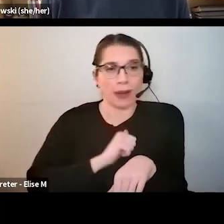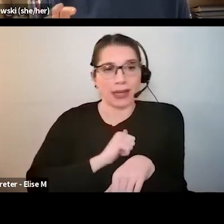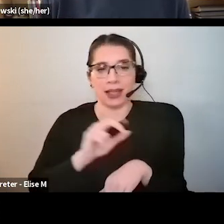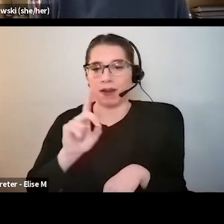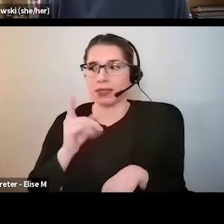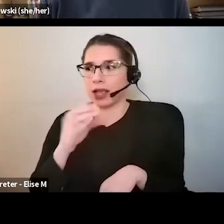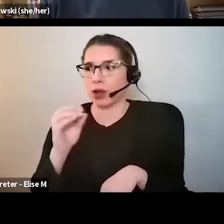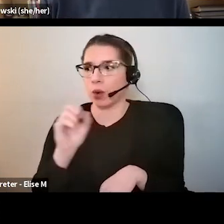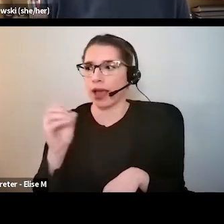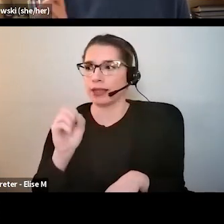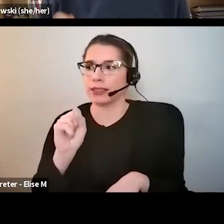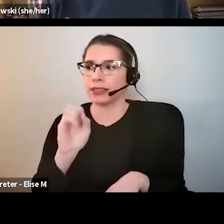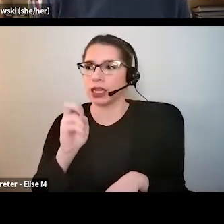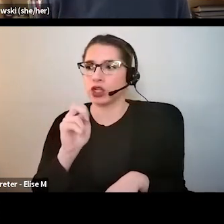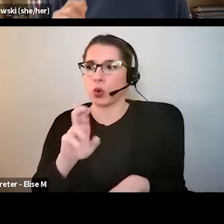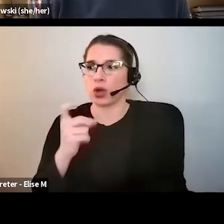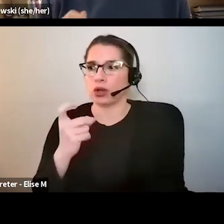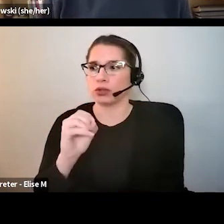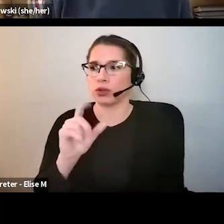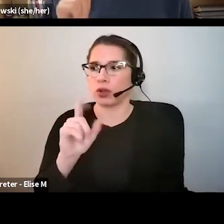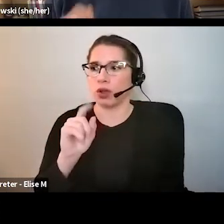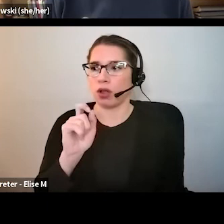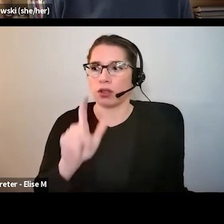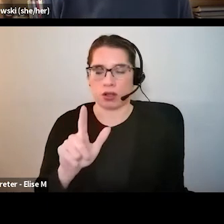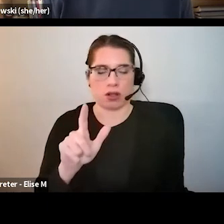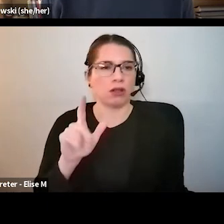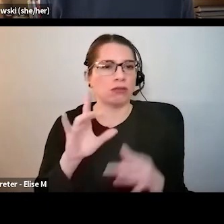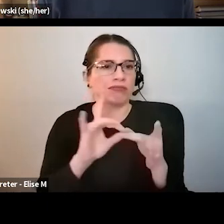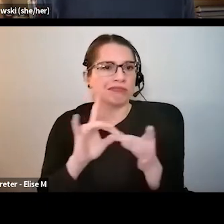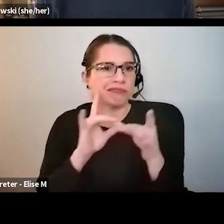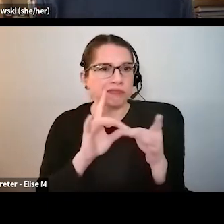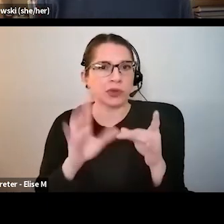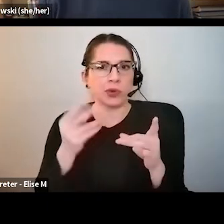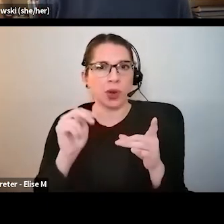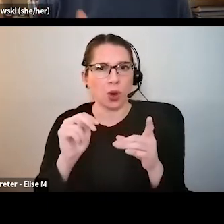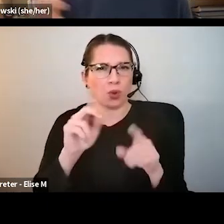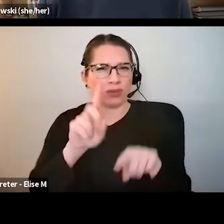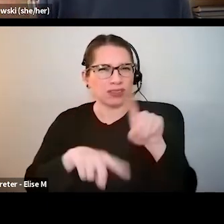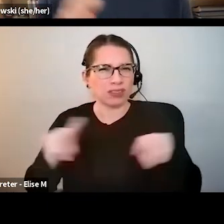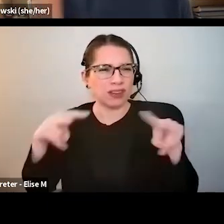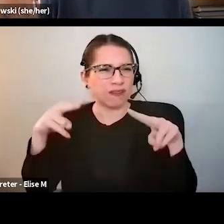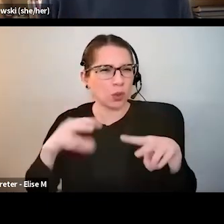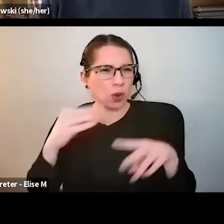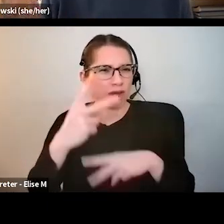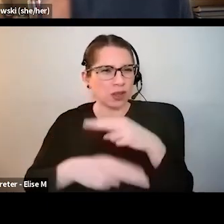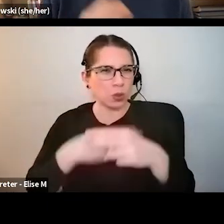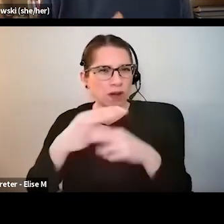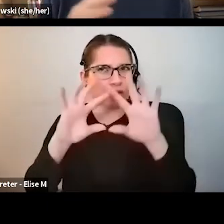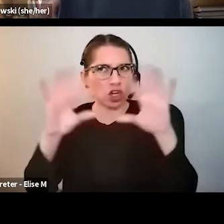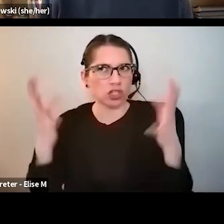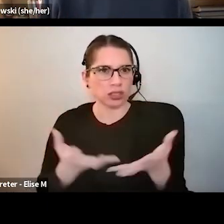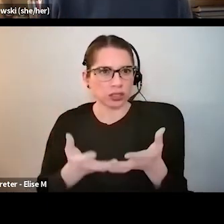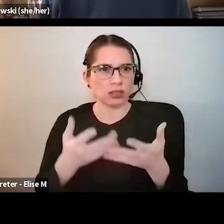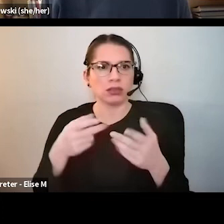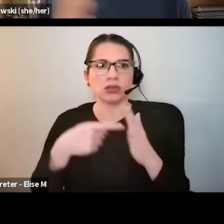Senor Xolotl unites her own view of the universe, presented as balancing forces of